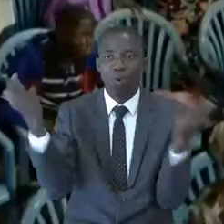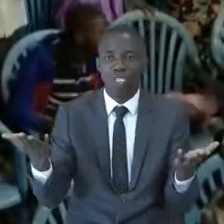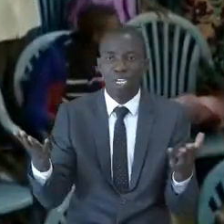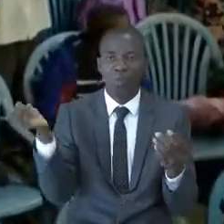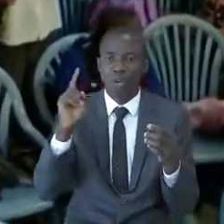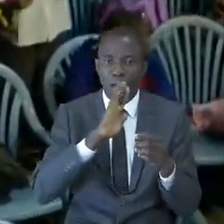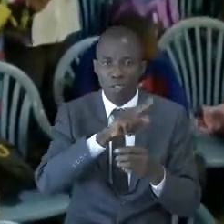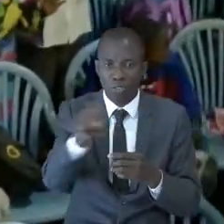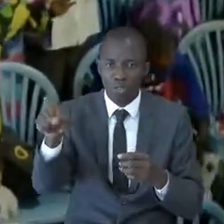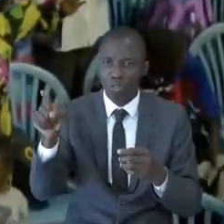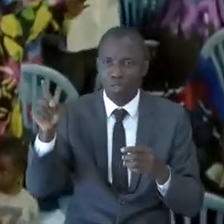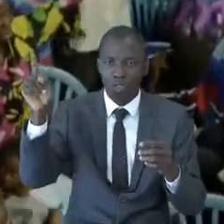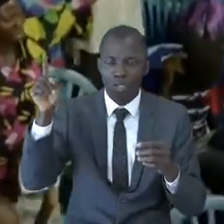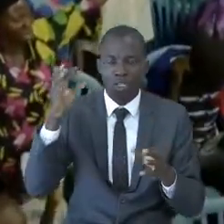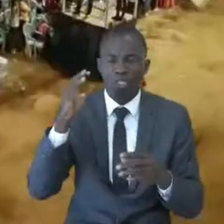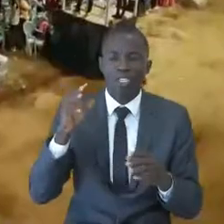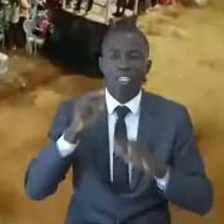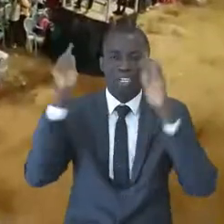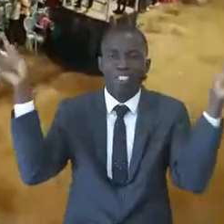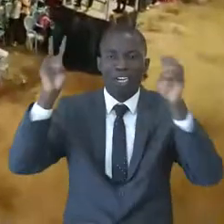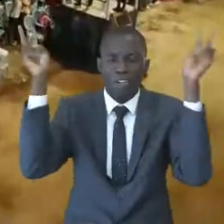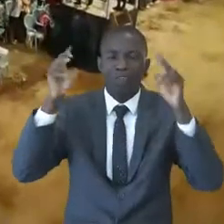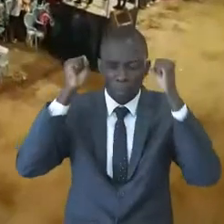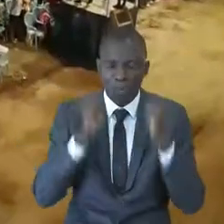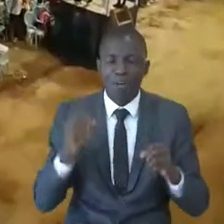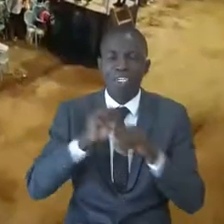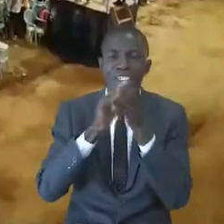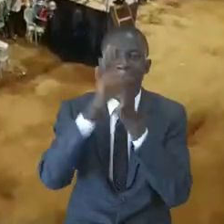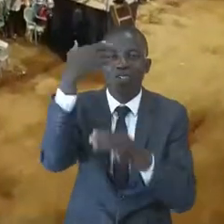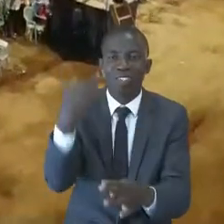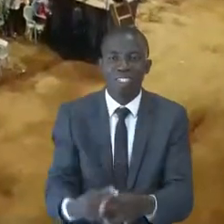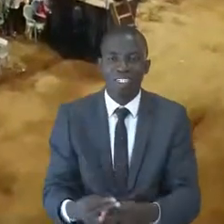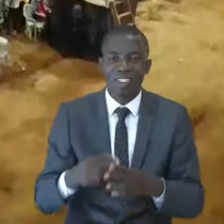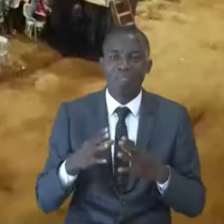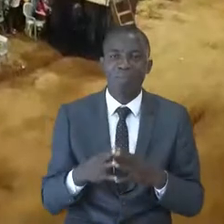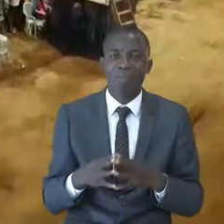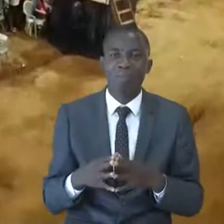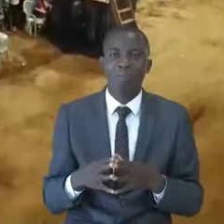Triumphant power in Jesus' name.